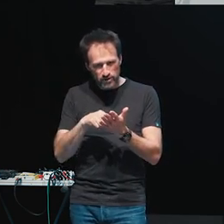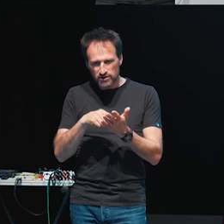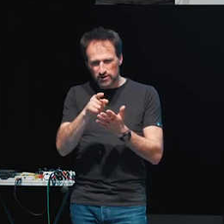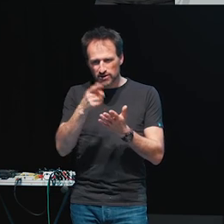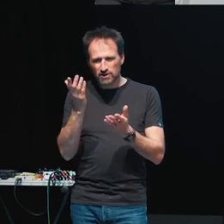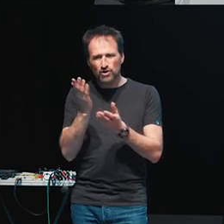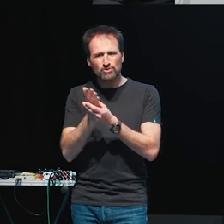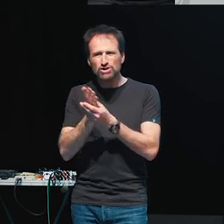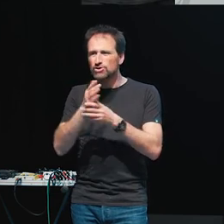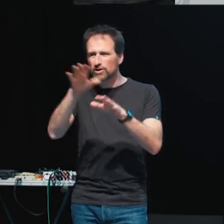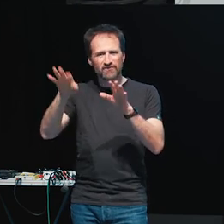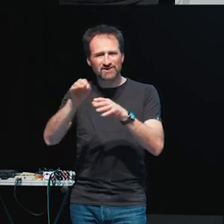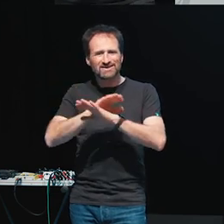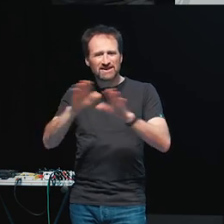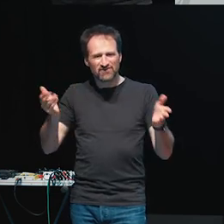this is so convenient.